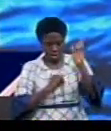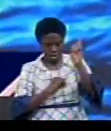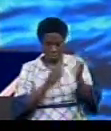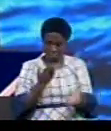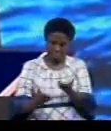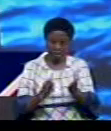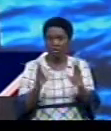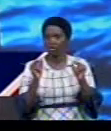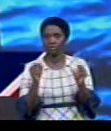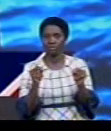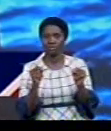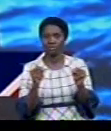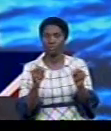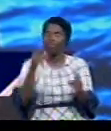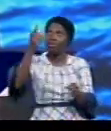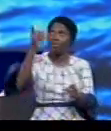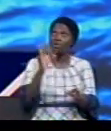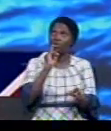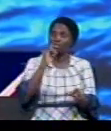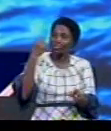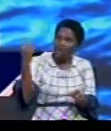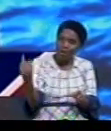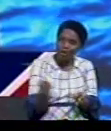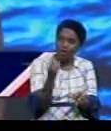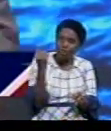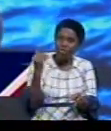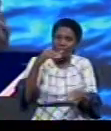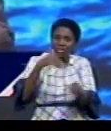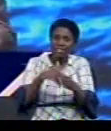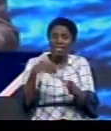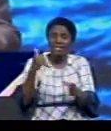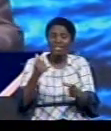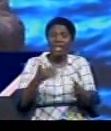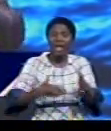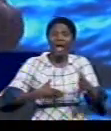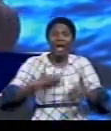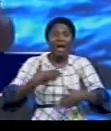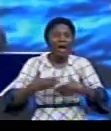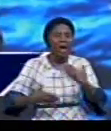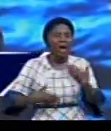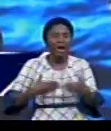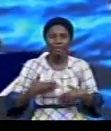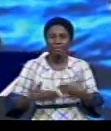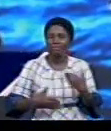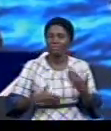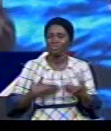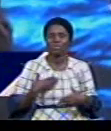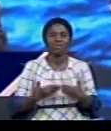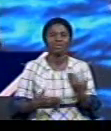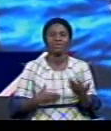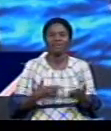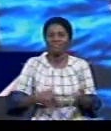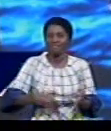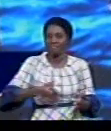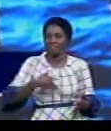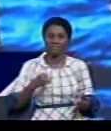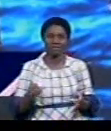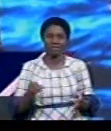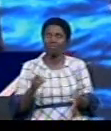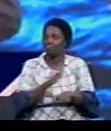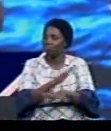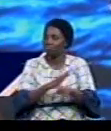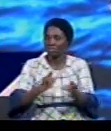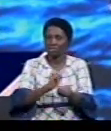always in a good mood. It's always in a happy mood. It's always in a controlling mood. It doesn't